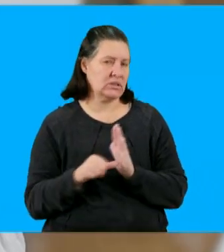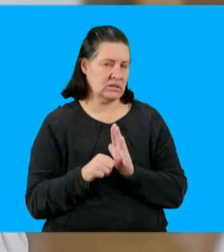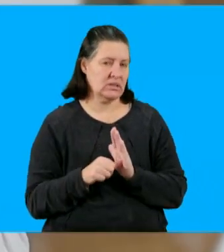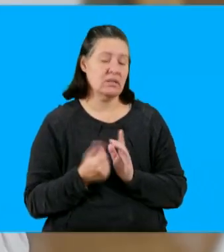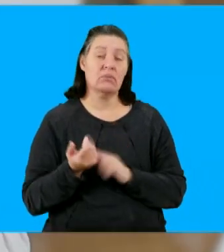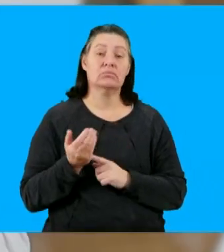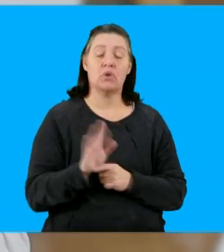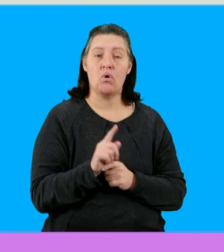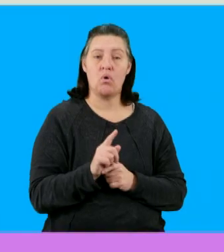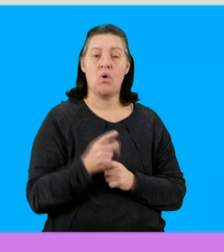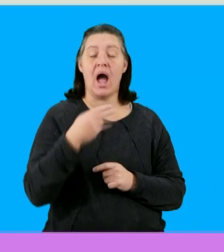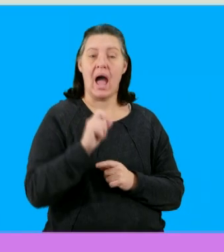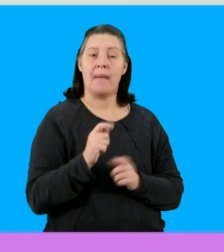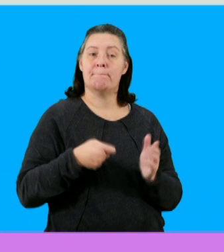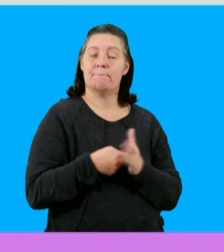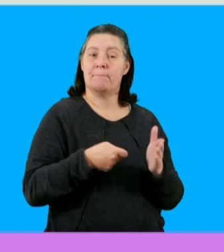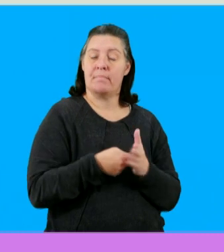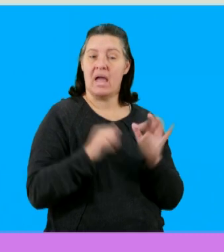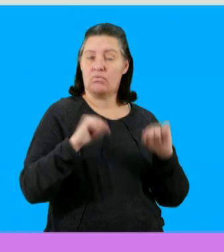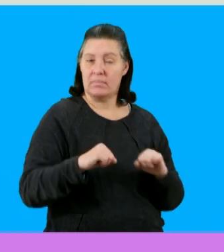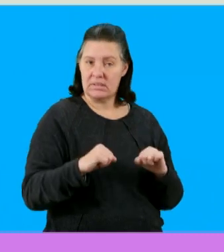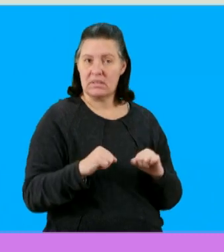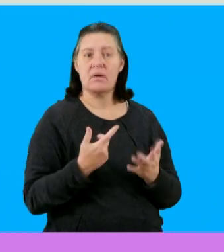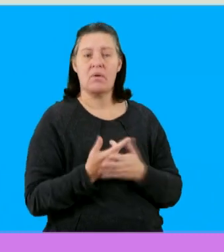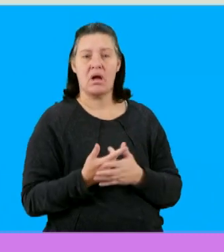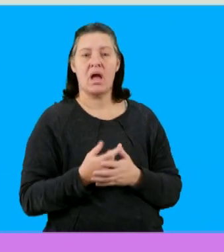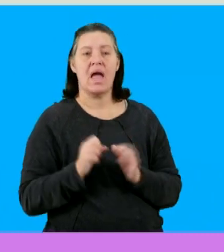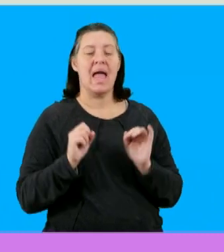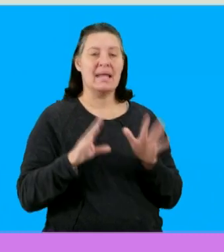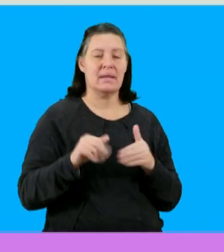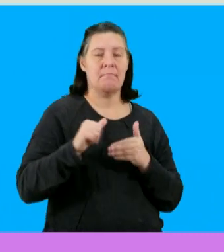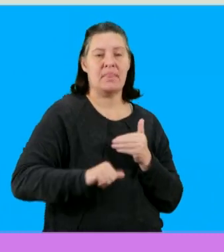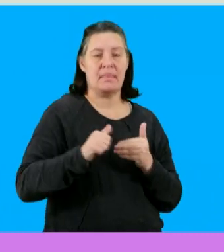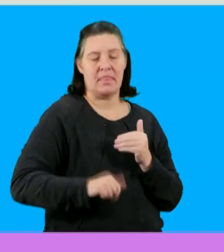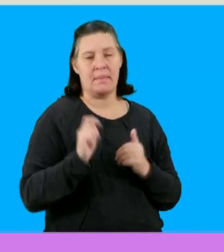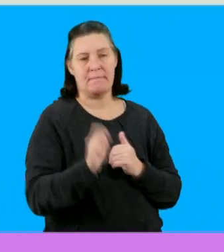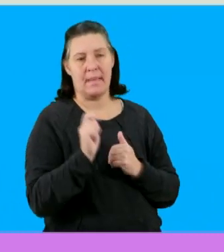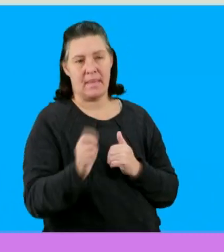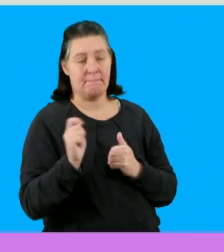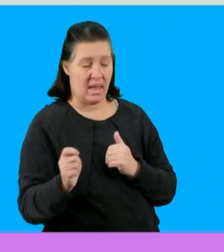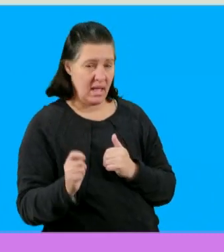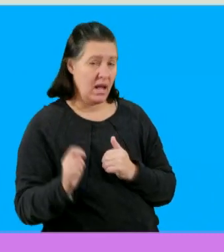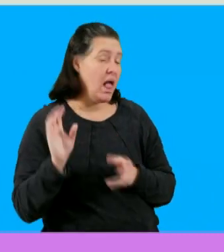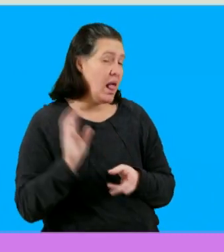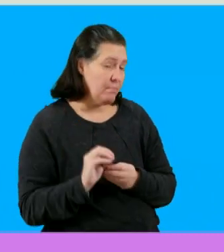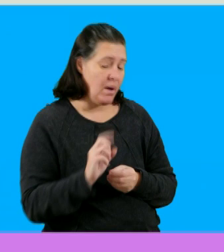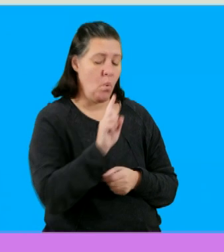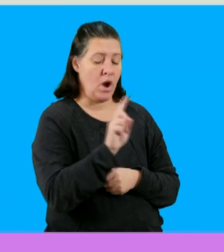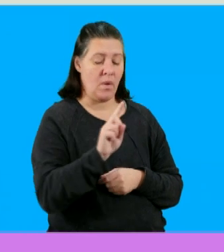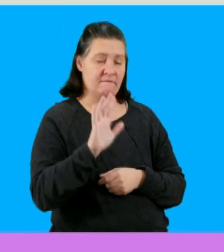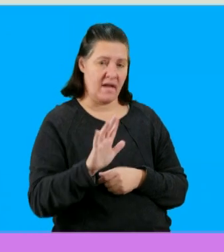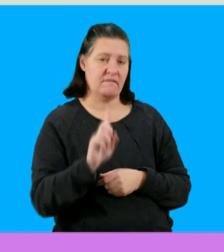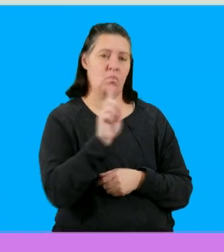here? It also indicates that the hire purchase agreement also would like 18 monthly payments of 115